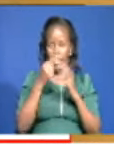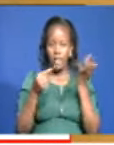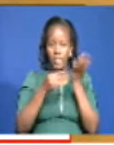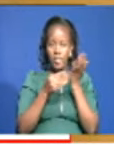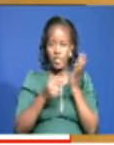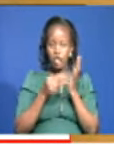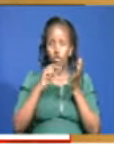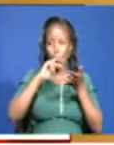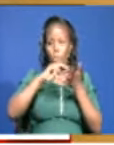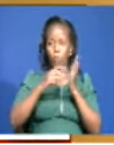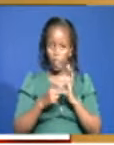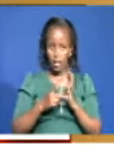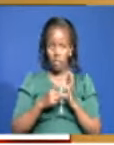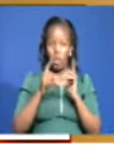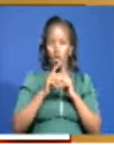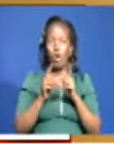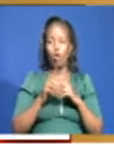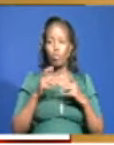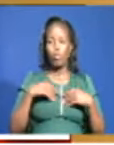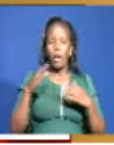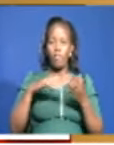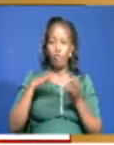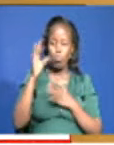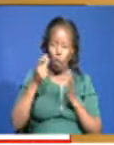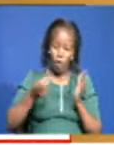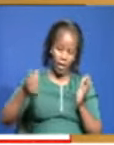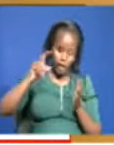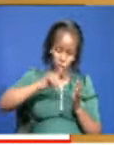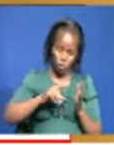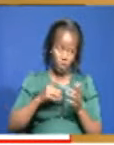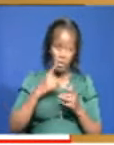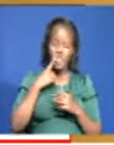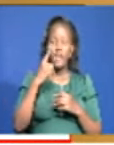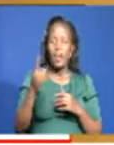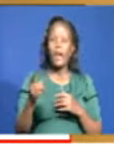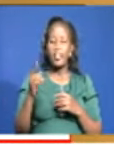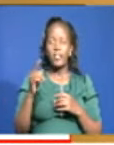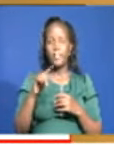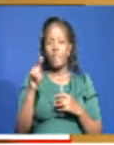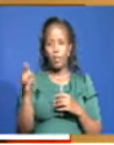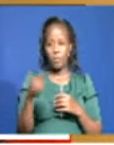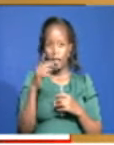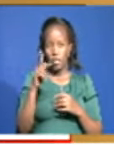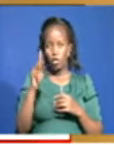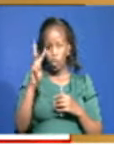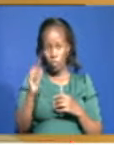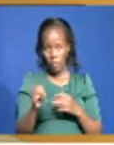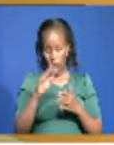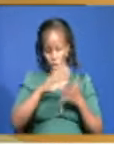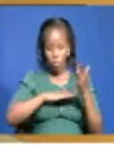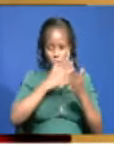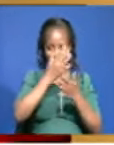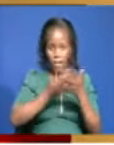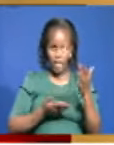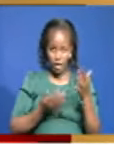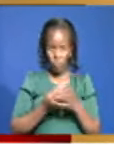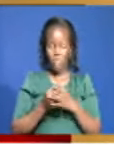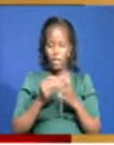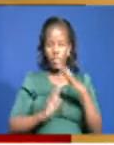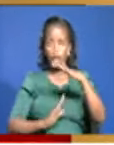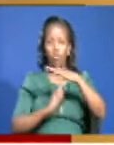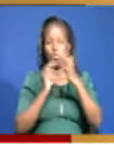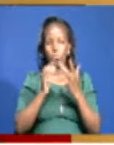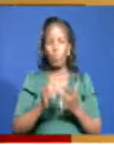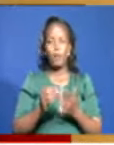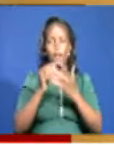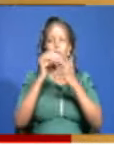and laying of an additional 100,000 kilometers of the national fiber optic network at the top of his priority list. While